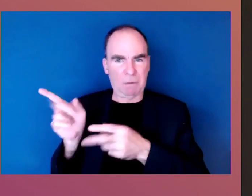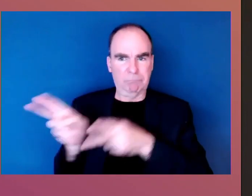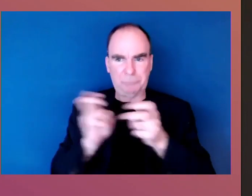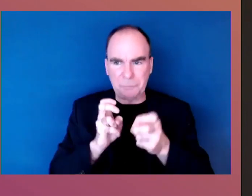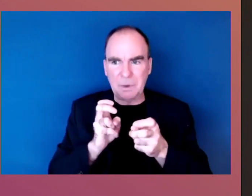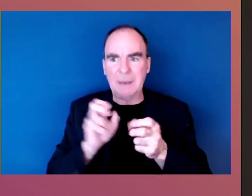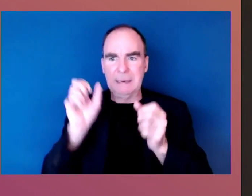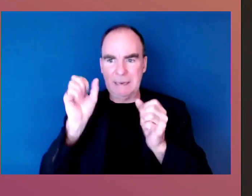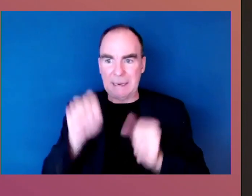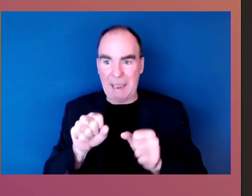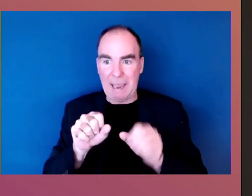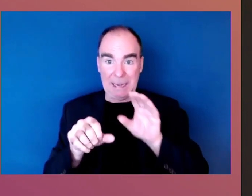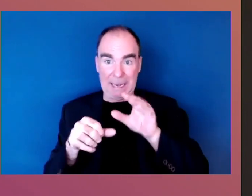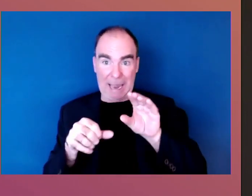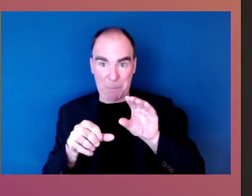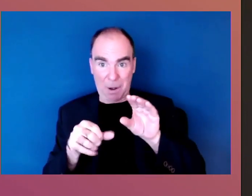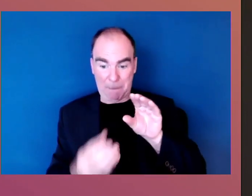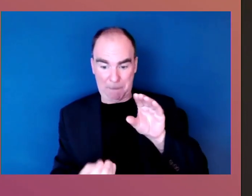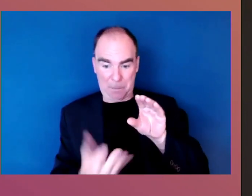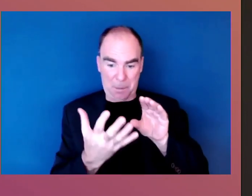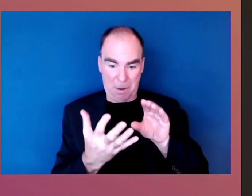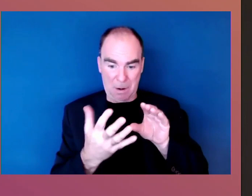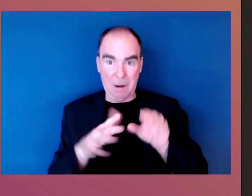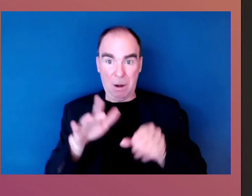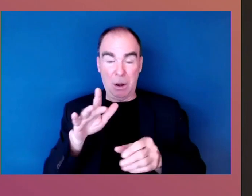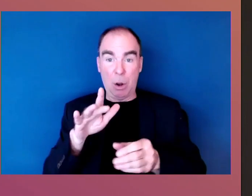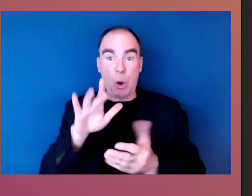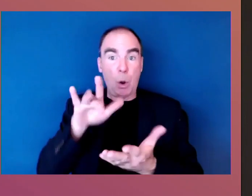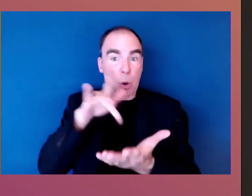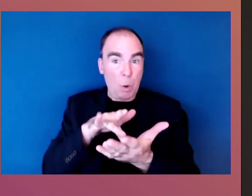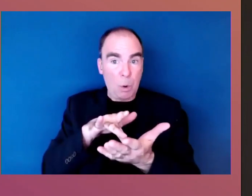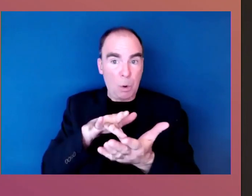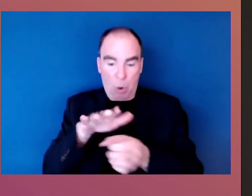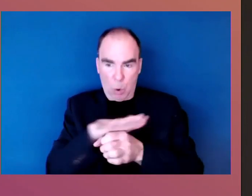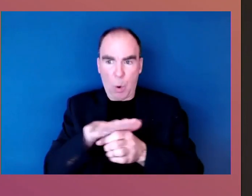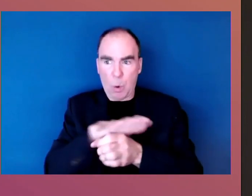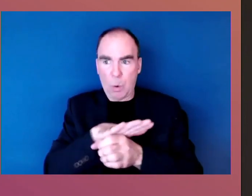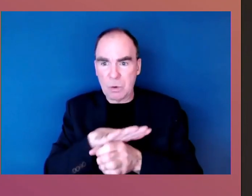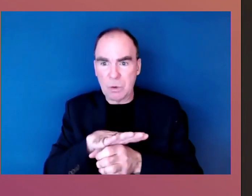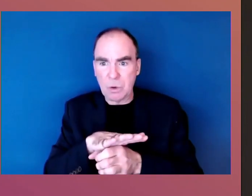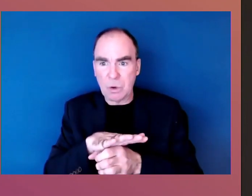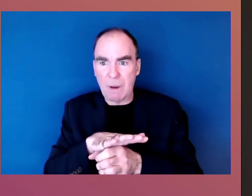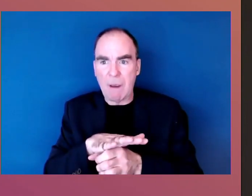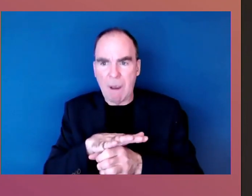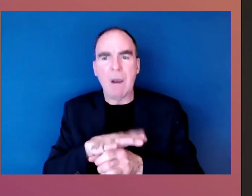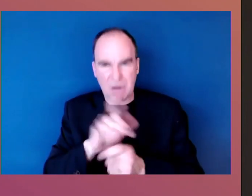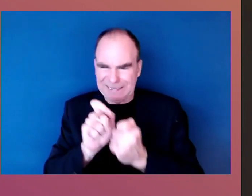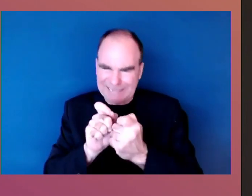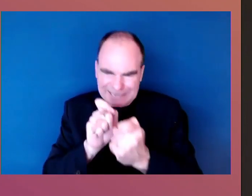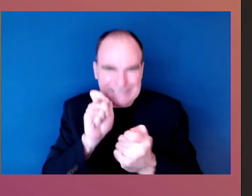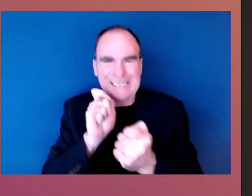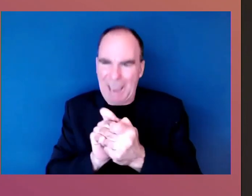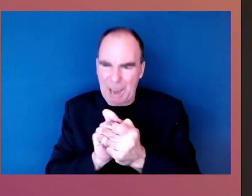the localization is very accurate with the LiDAR. In this way, we enable the